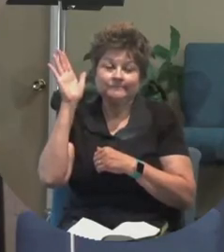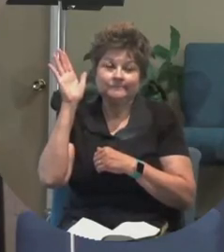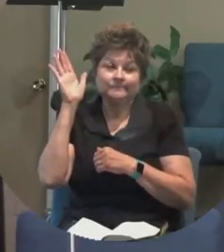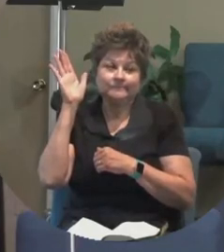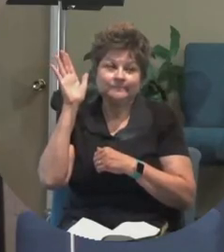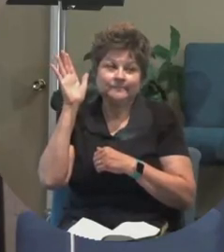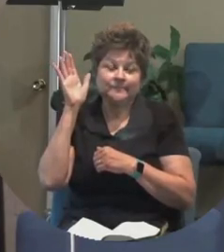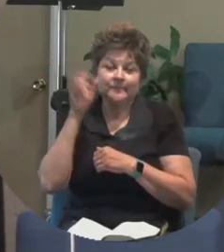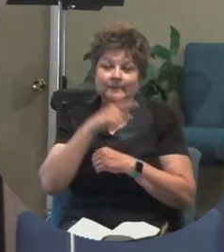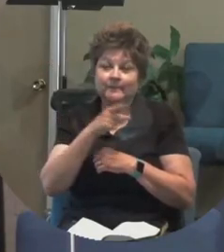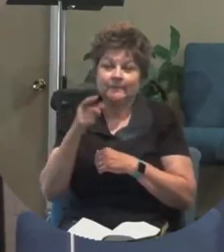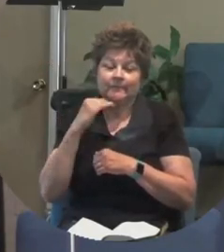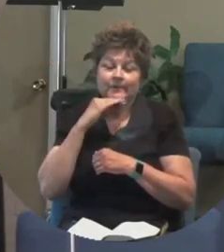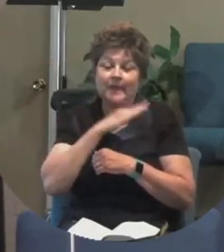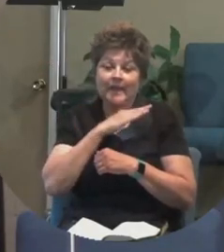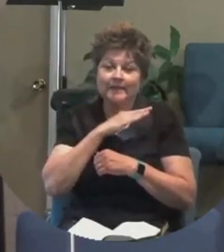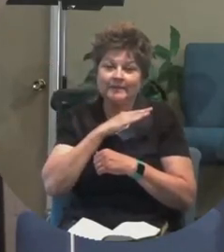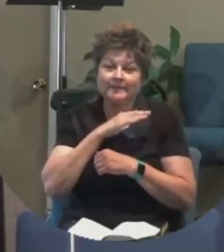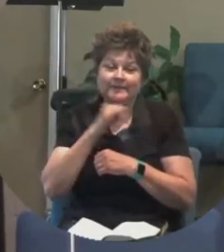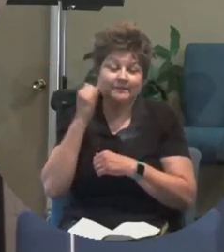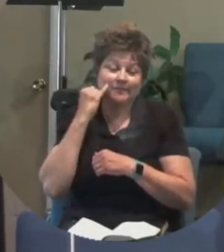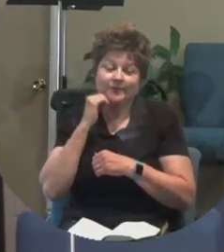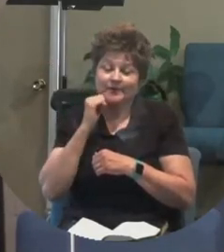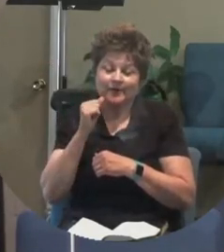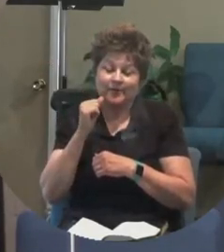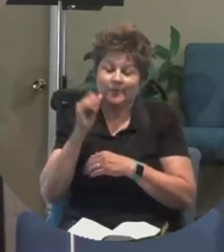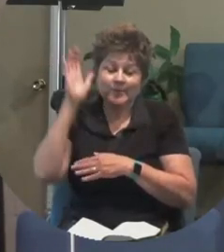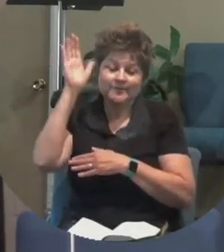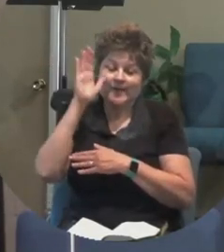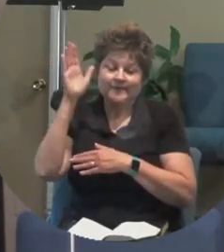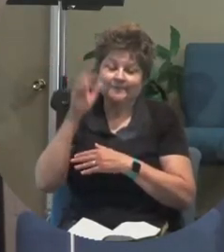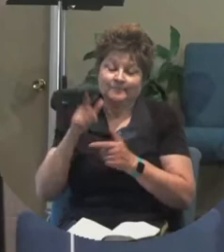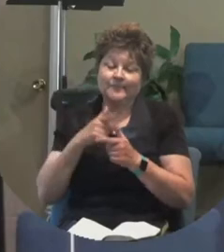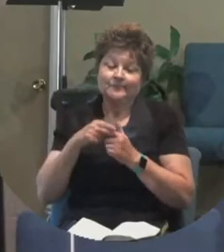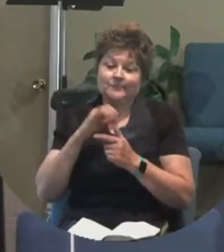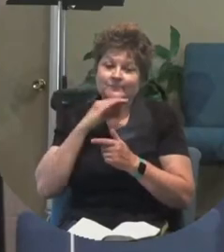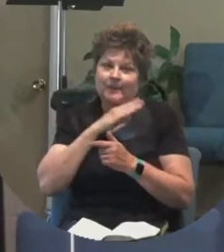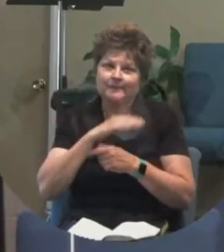Anybody ever lied? If you didn't raise your hand, you just lied. Just kidding.